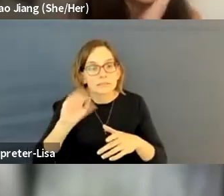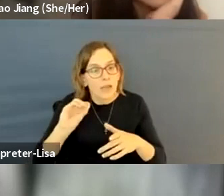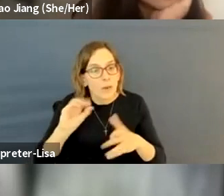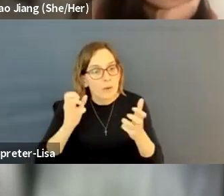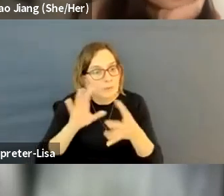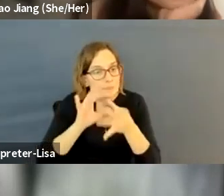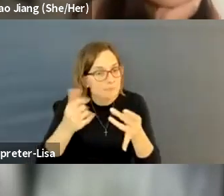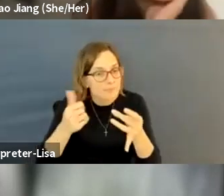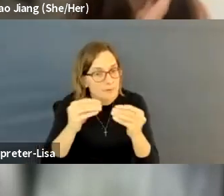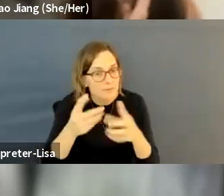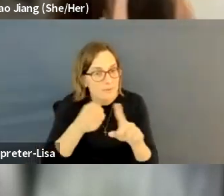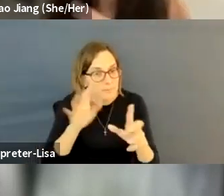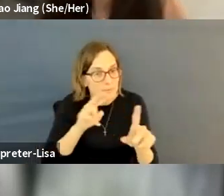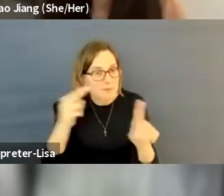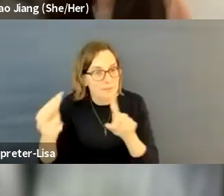perspective?